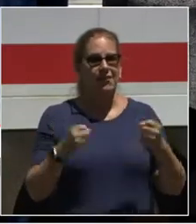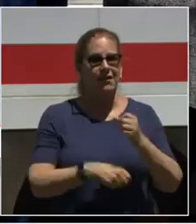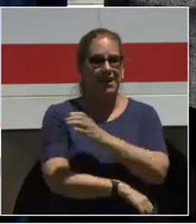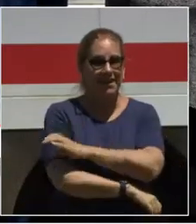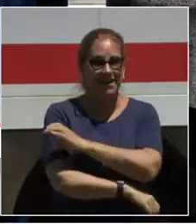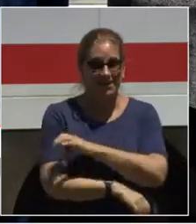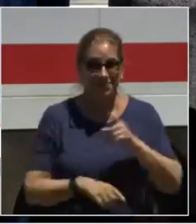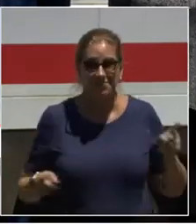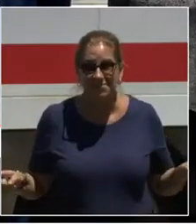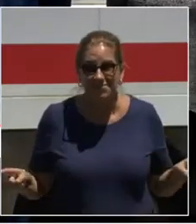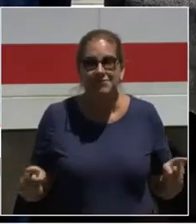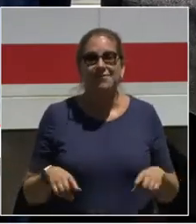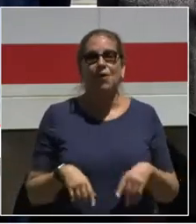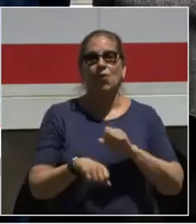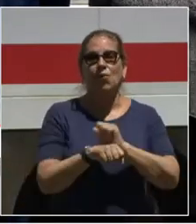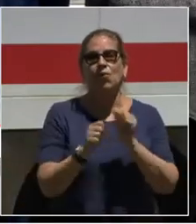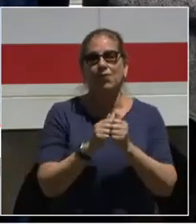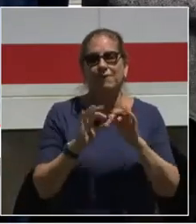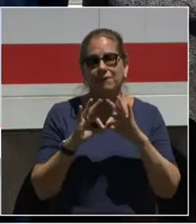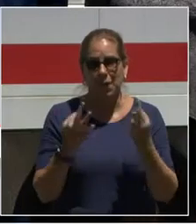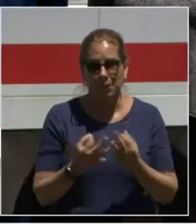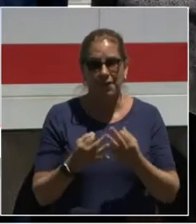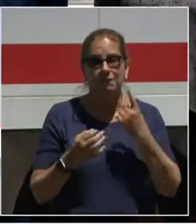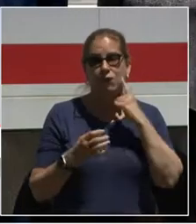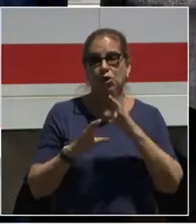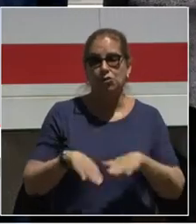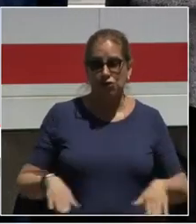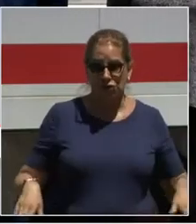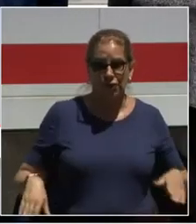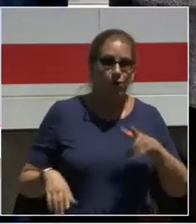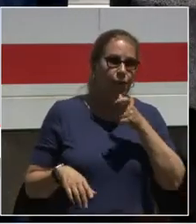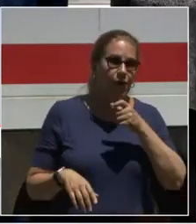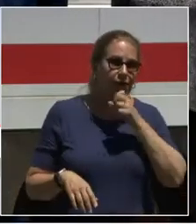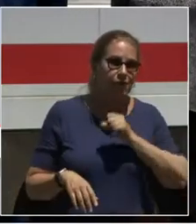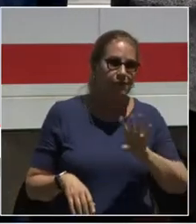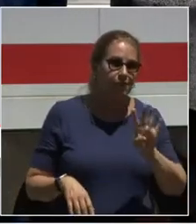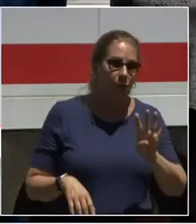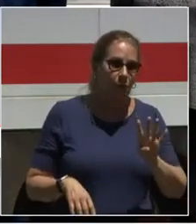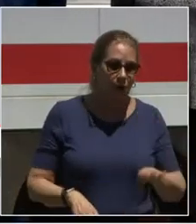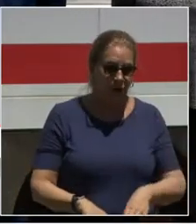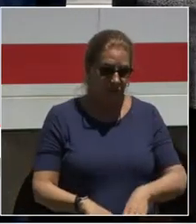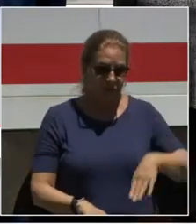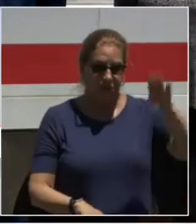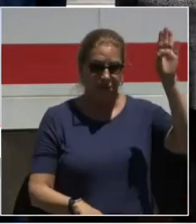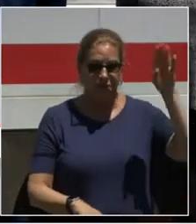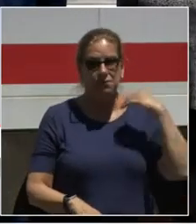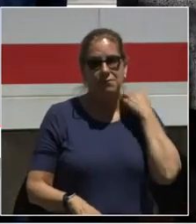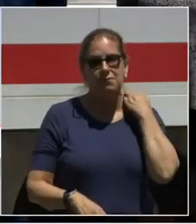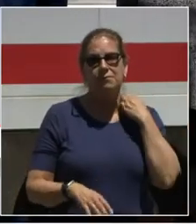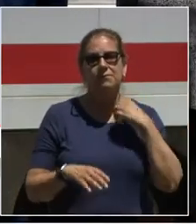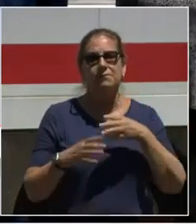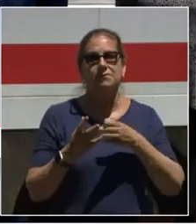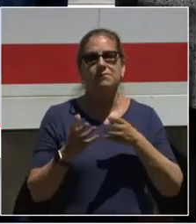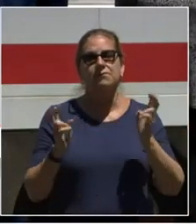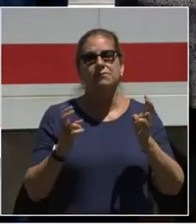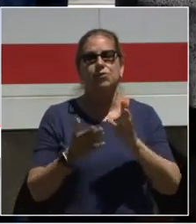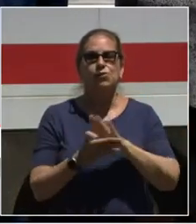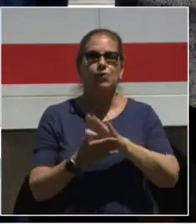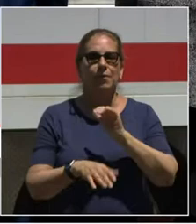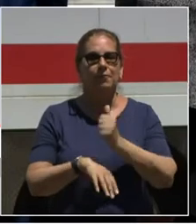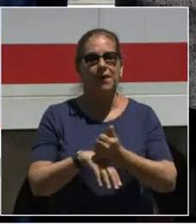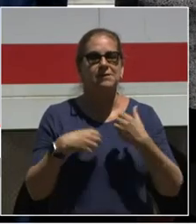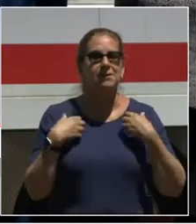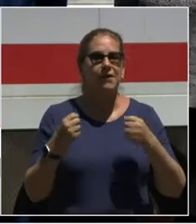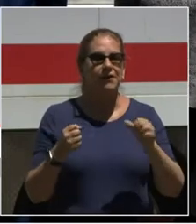children ages 4 and older can visit any school-based health center, regardless of where your child is enrolled, for